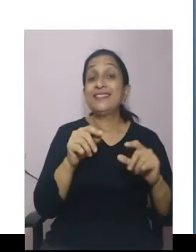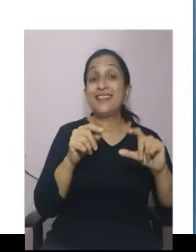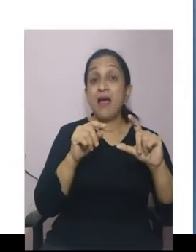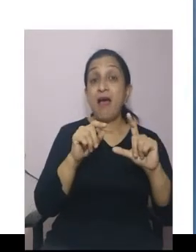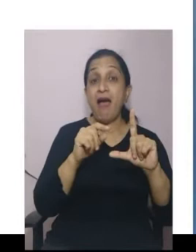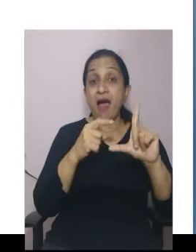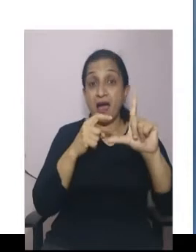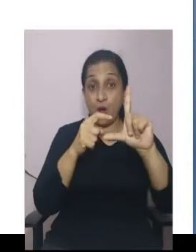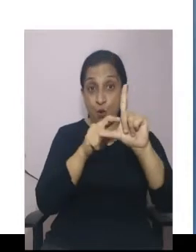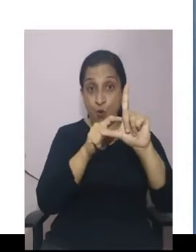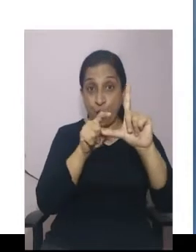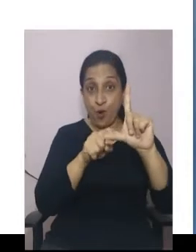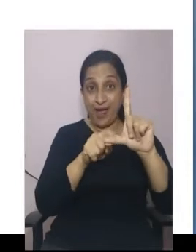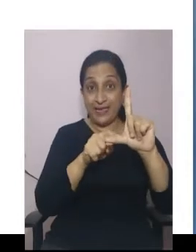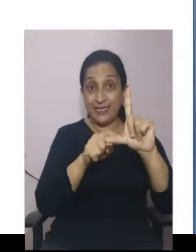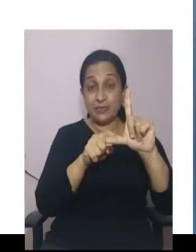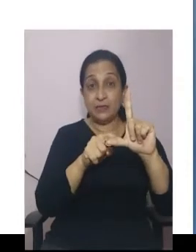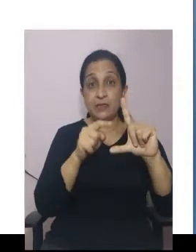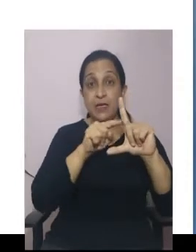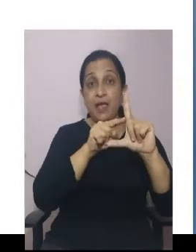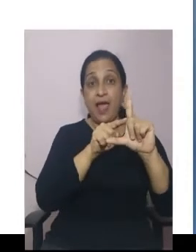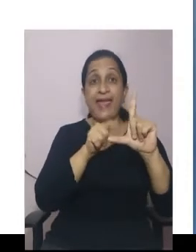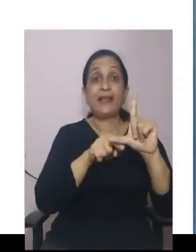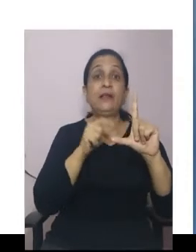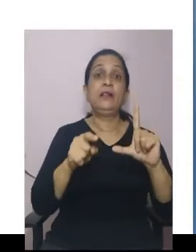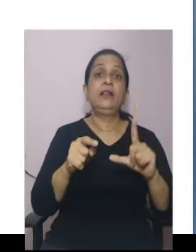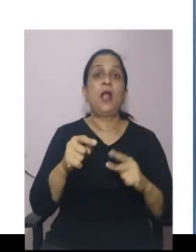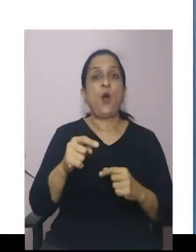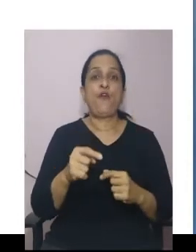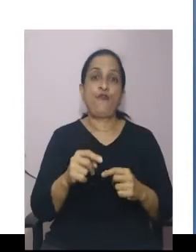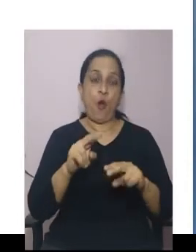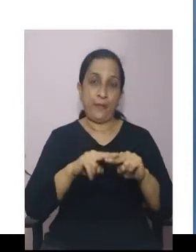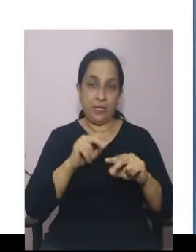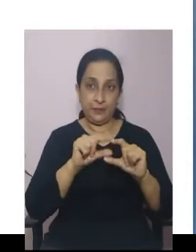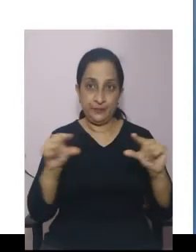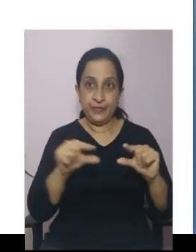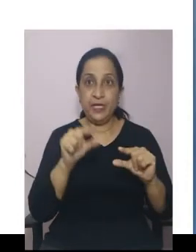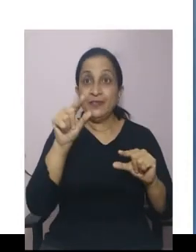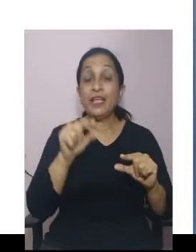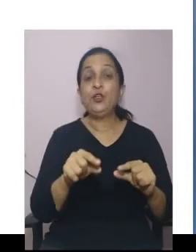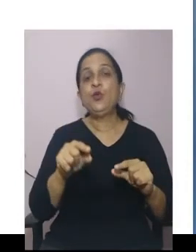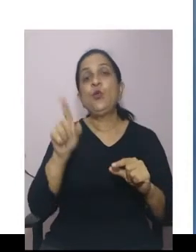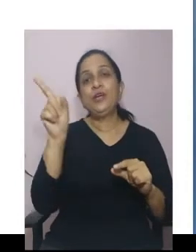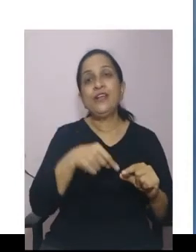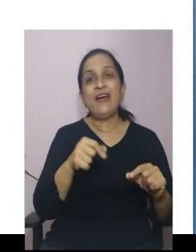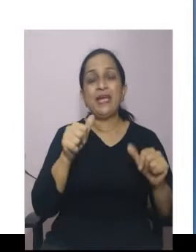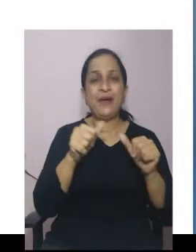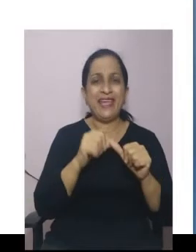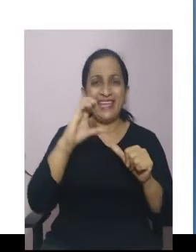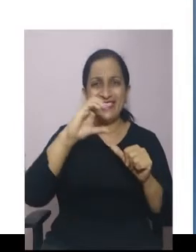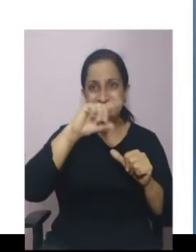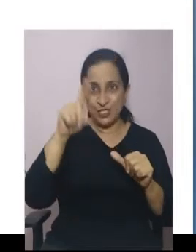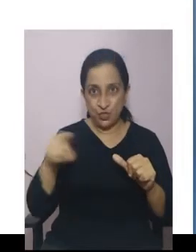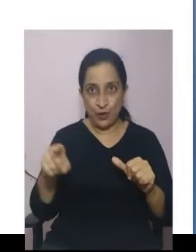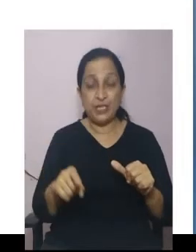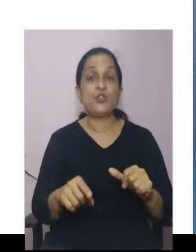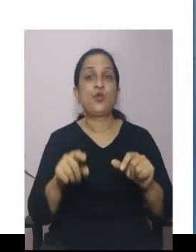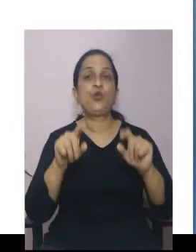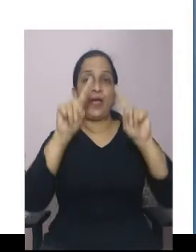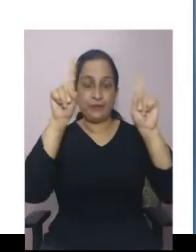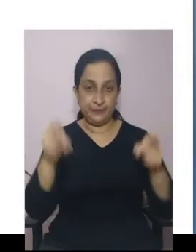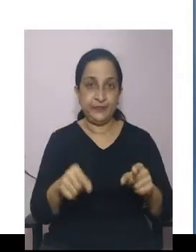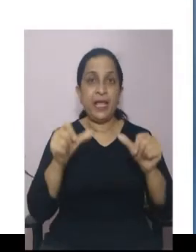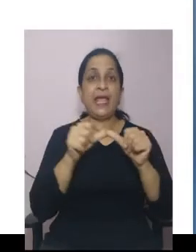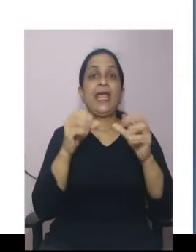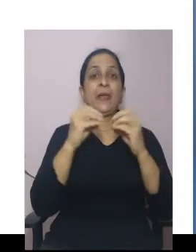angle triangle, Pythagoras theorem, right? Now dividing each term by AC squared, we get AB squared upon